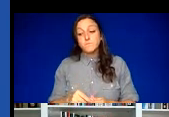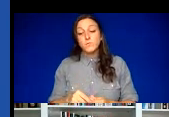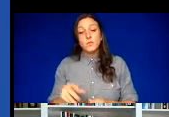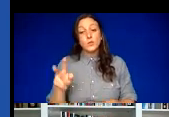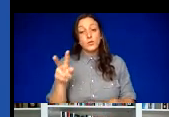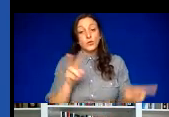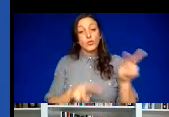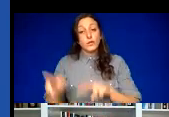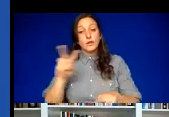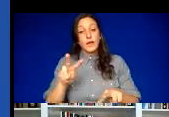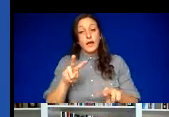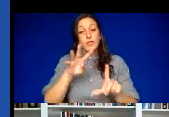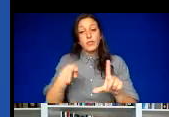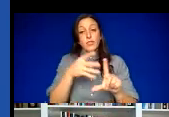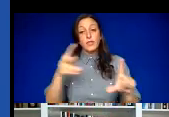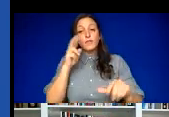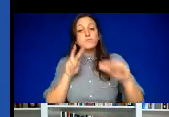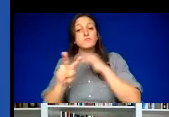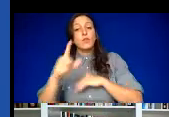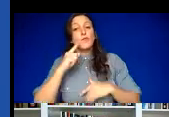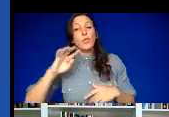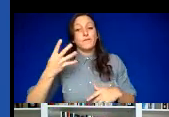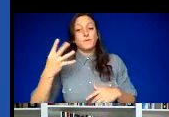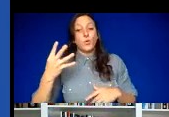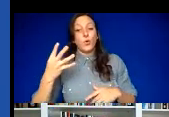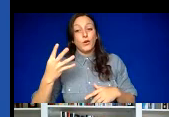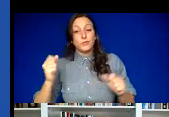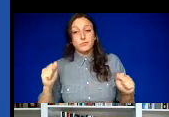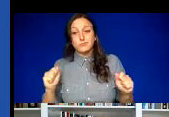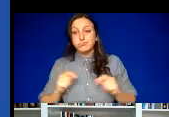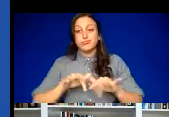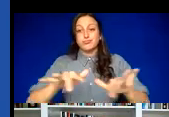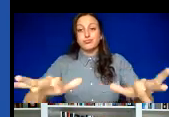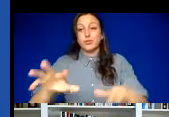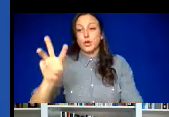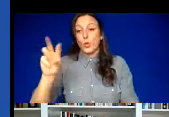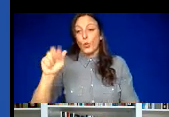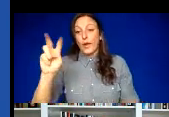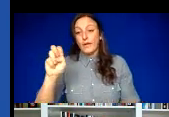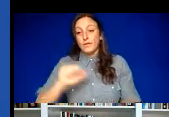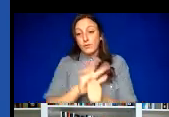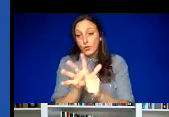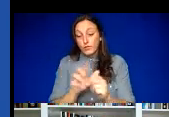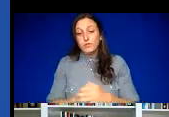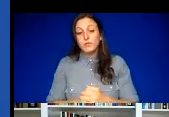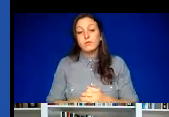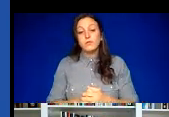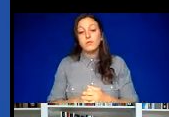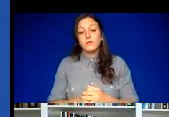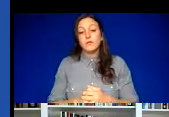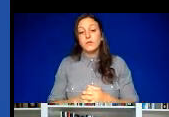projections for the fourth wave. It shows that raising the